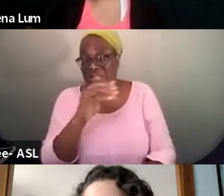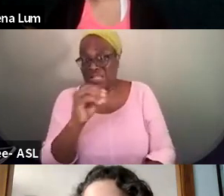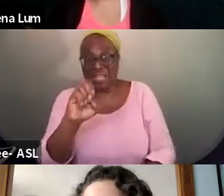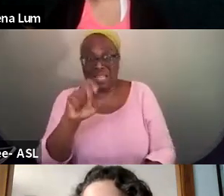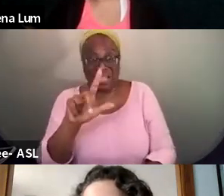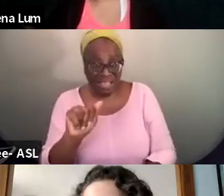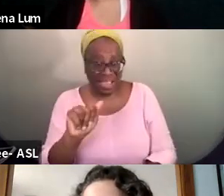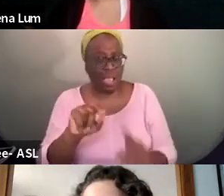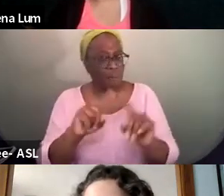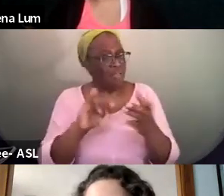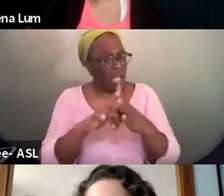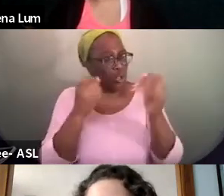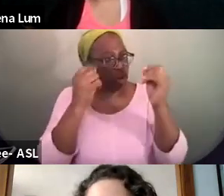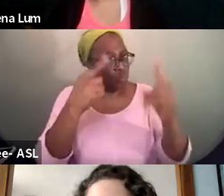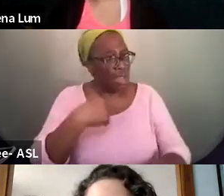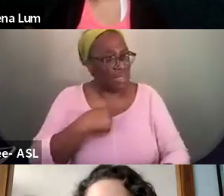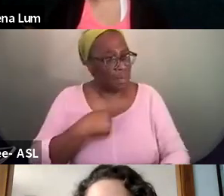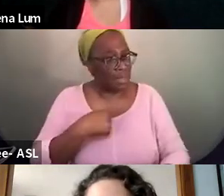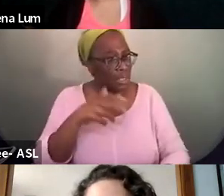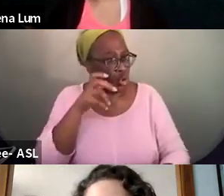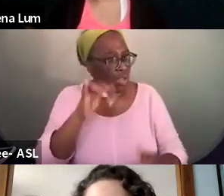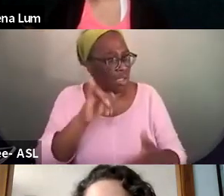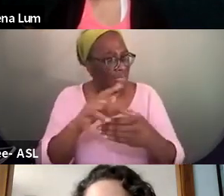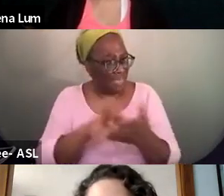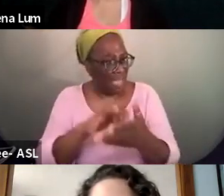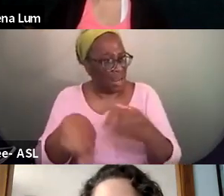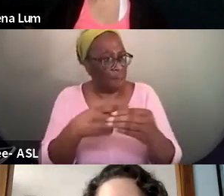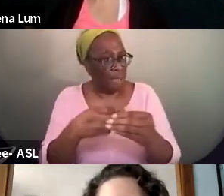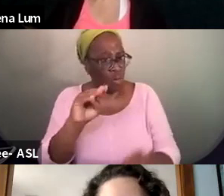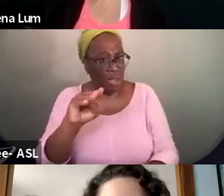very surprised to hear that about a middle school.